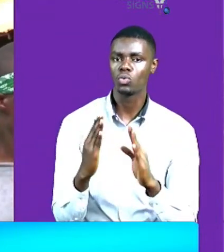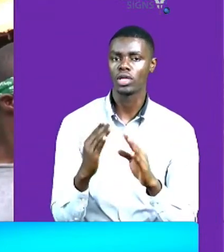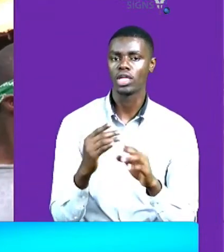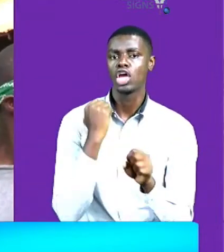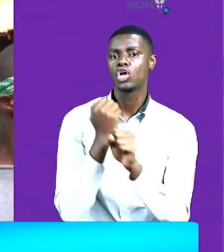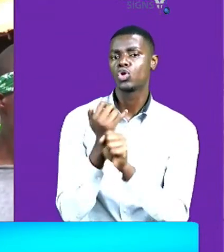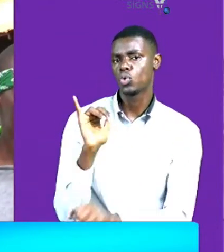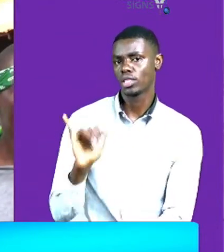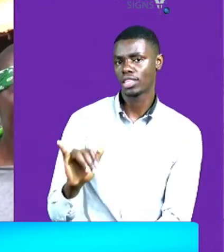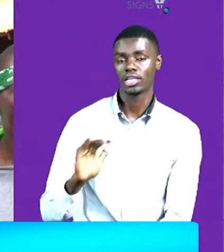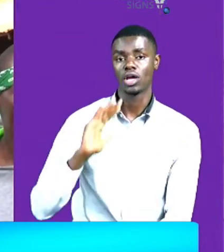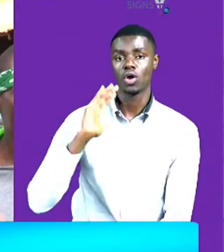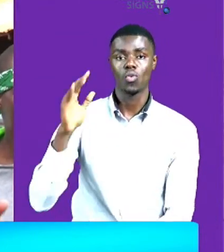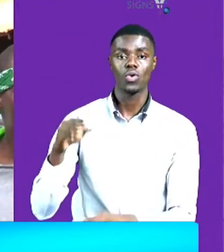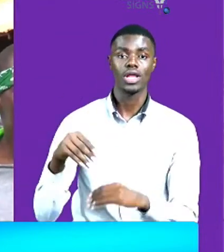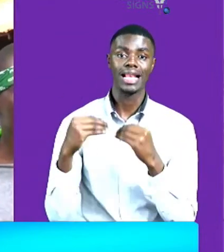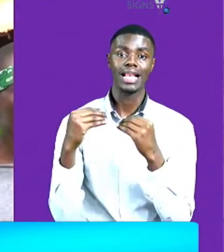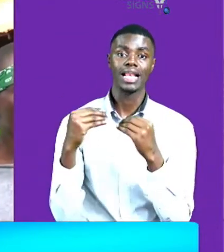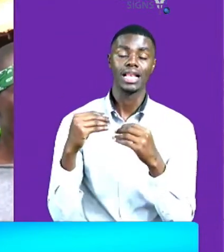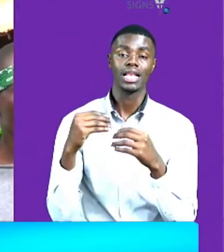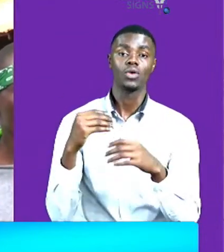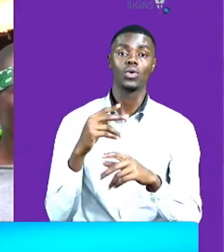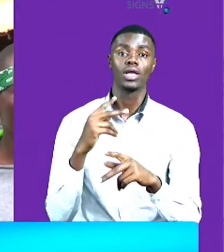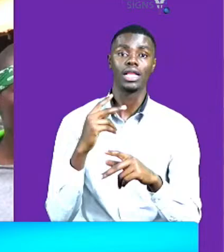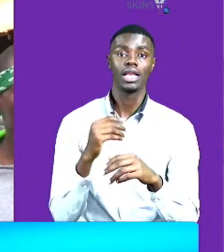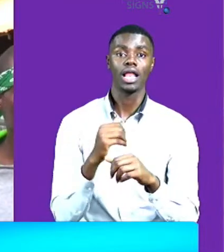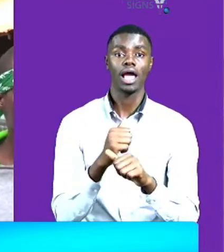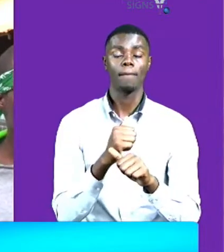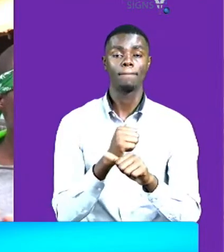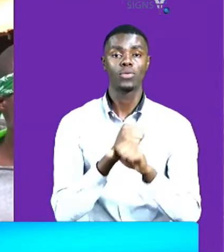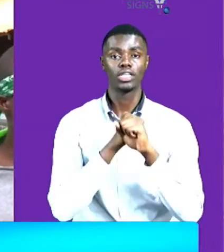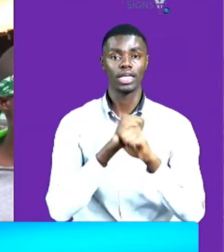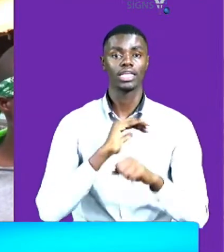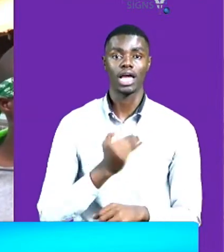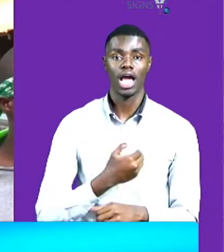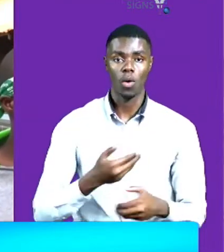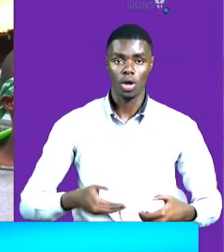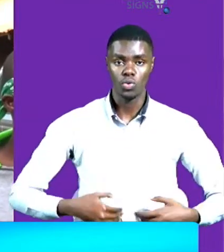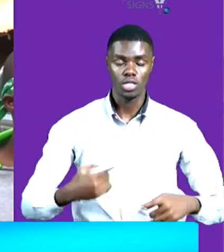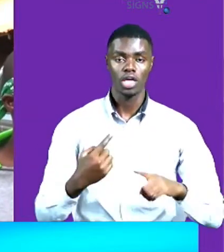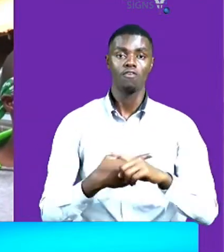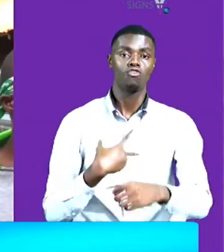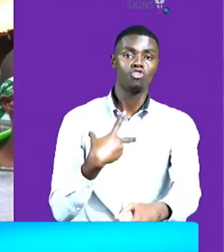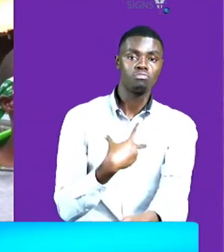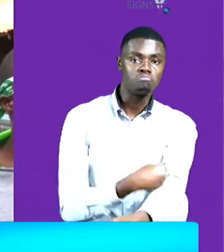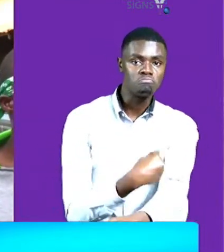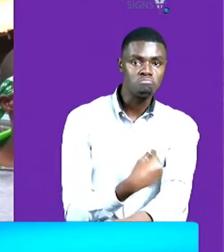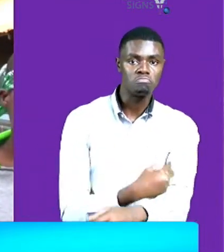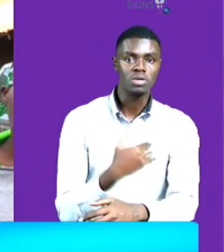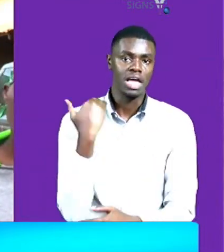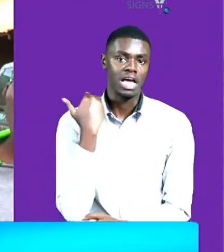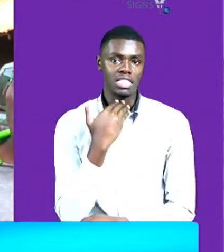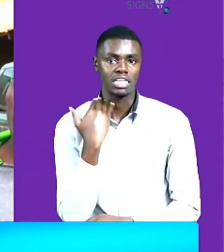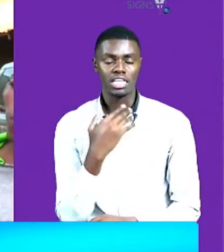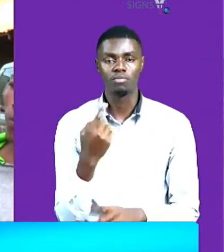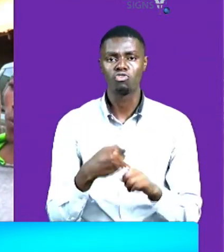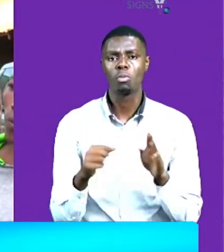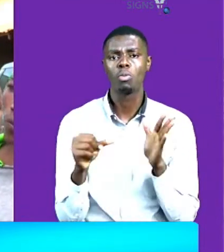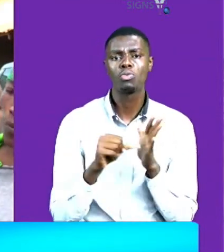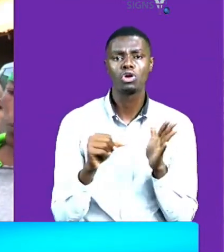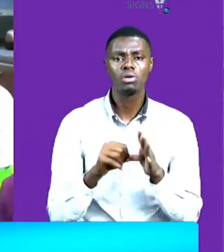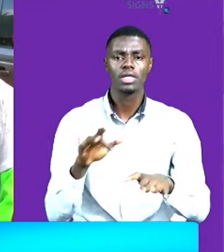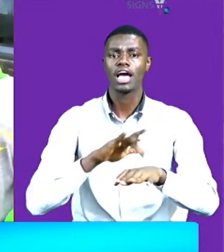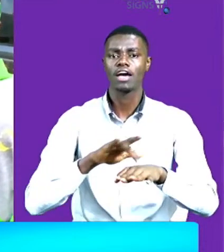doing, we'll keep our youth away from crime, from drugs, from all these vices that may affect our life and affect